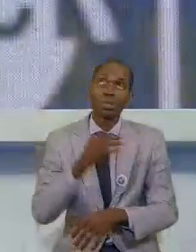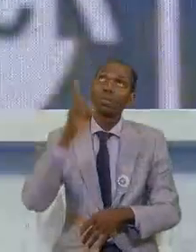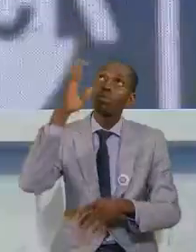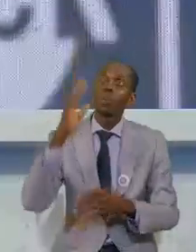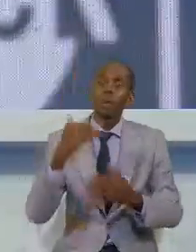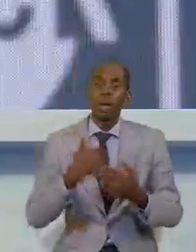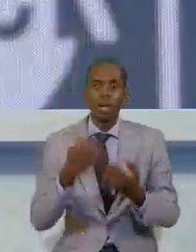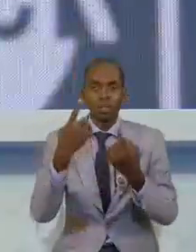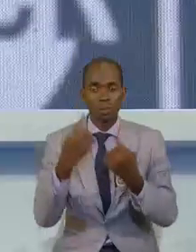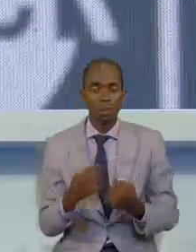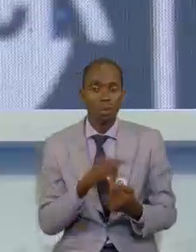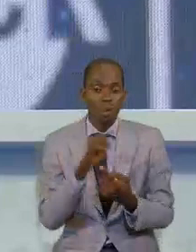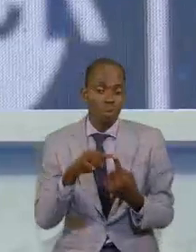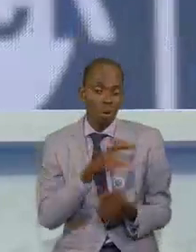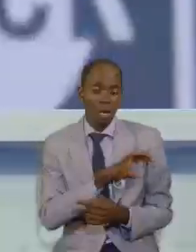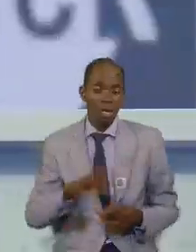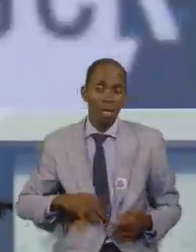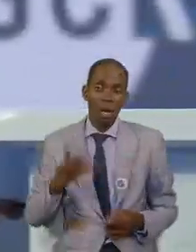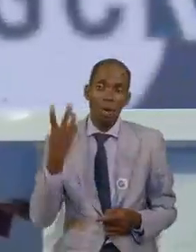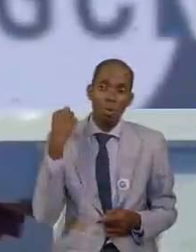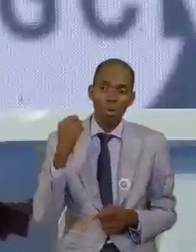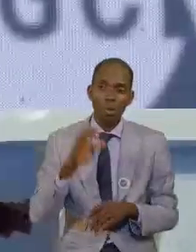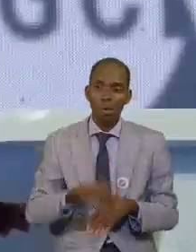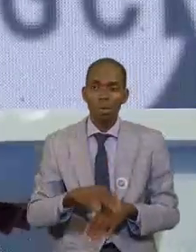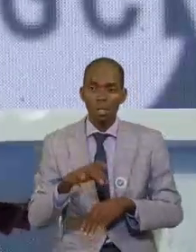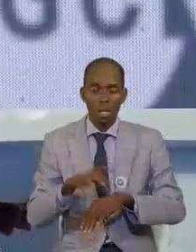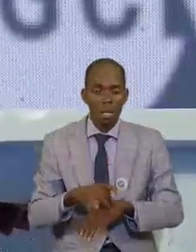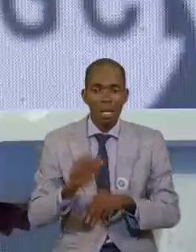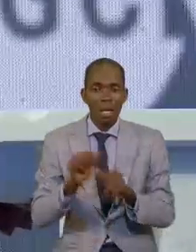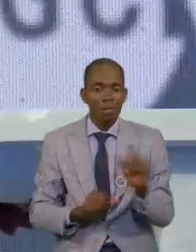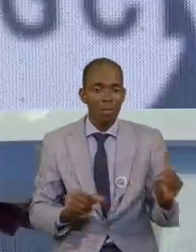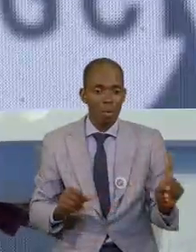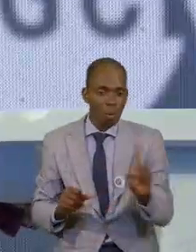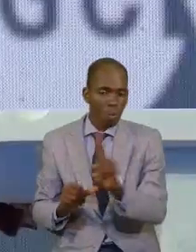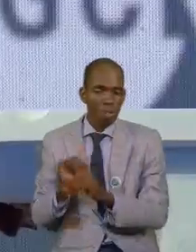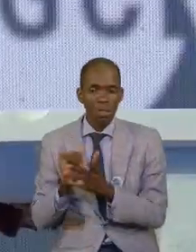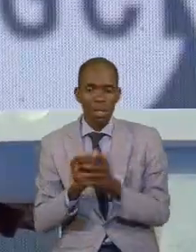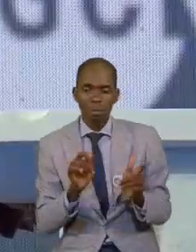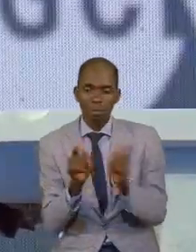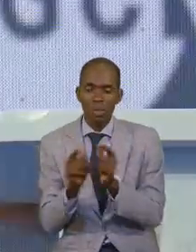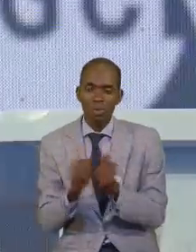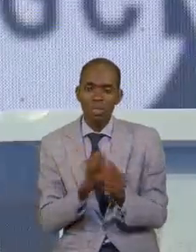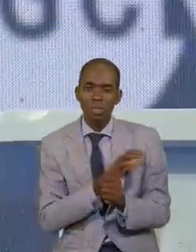on earth, everyone that came to him was set free.